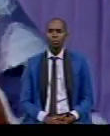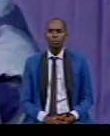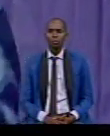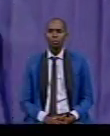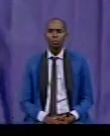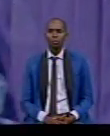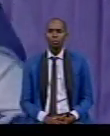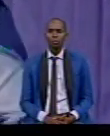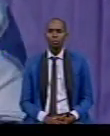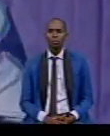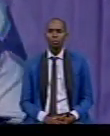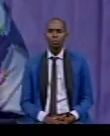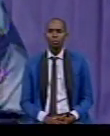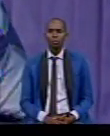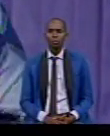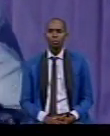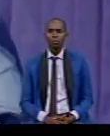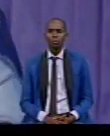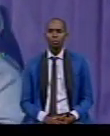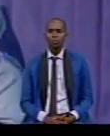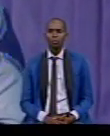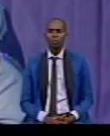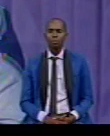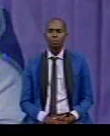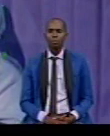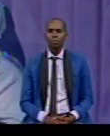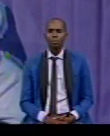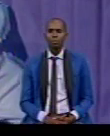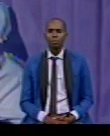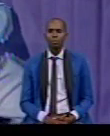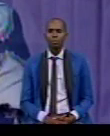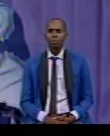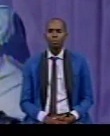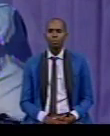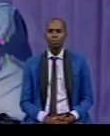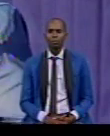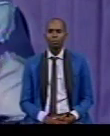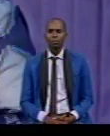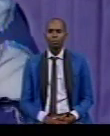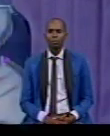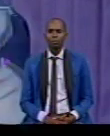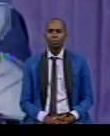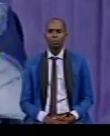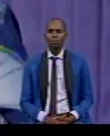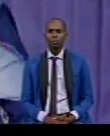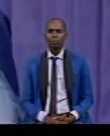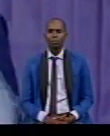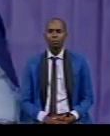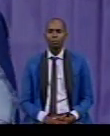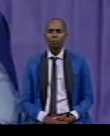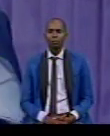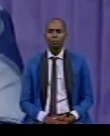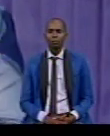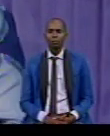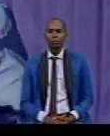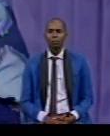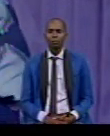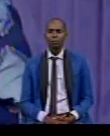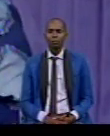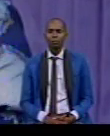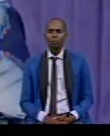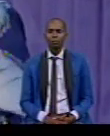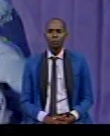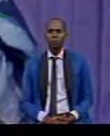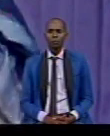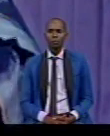the time of conversion has come. And whosoever will repent and be converted, his